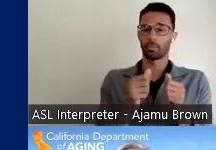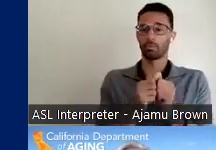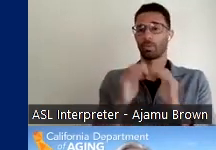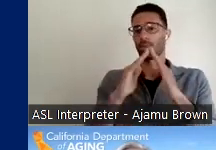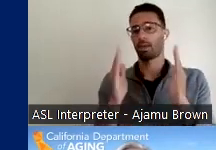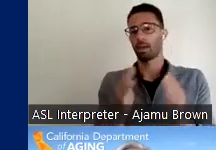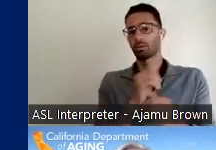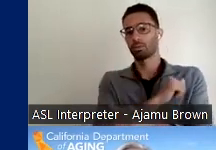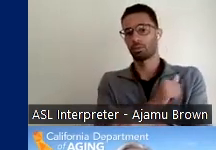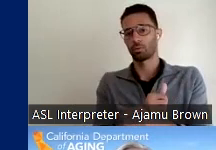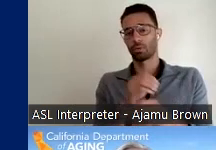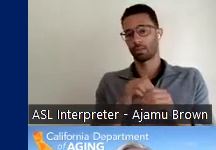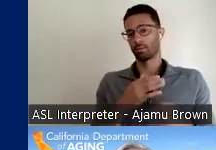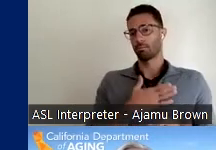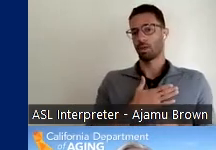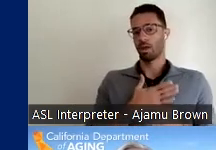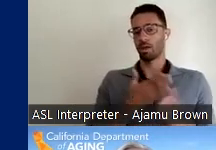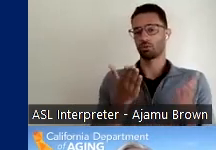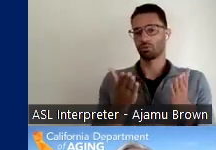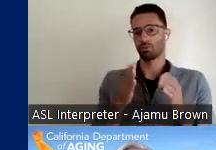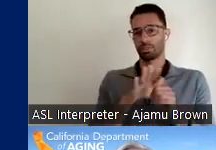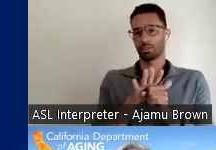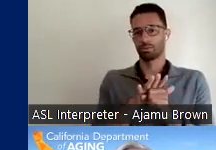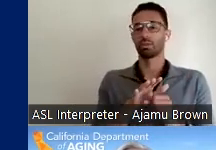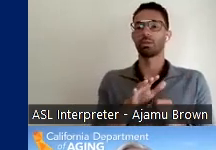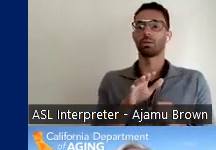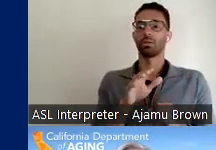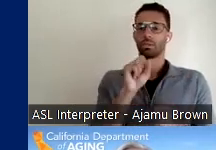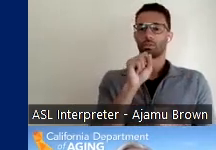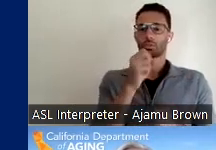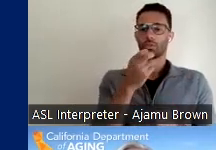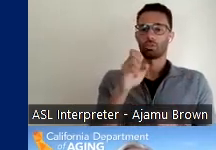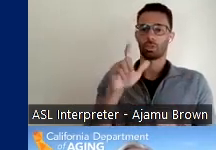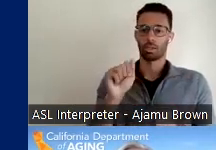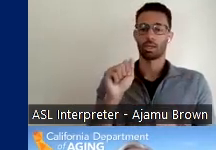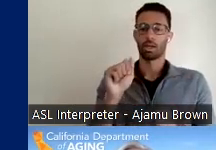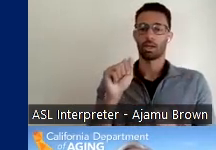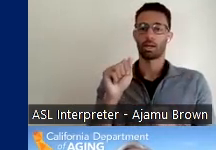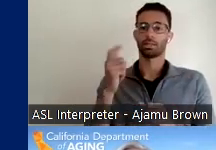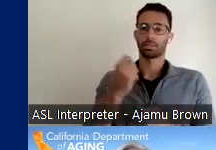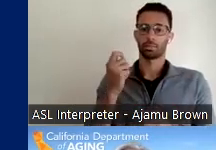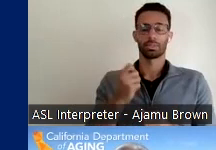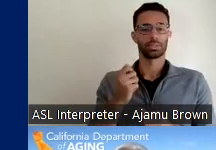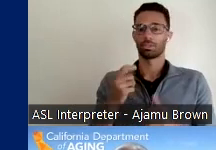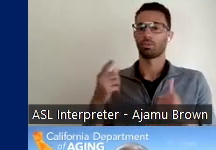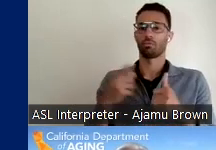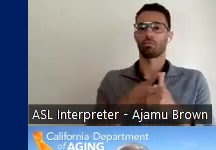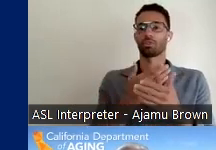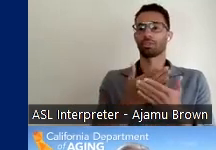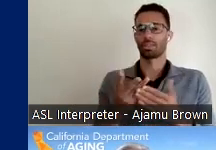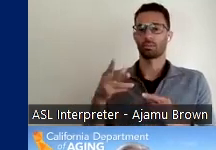my service area, the shallow subsidies were the first thing to go. Those people who had Section